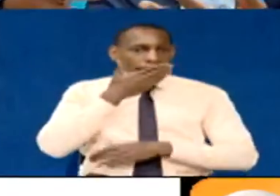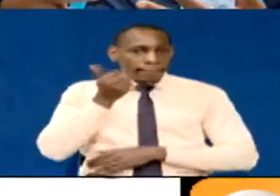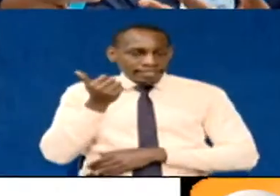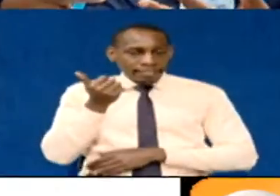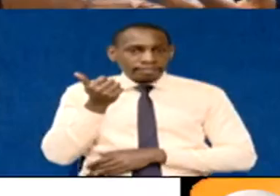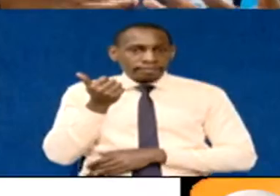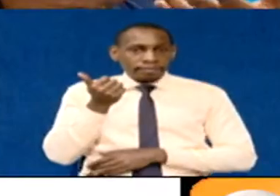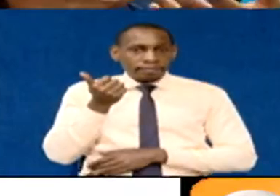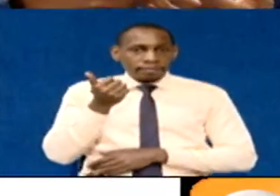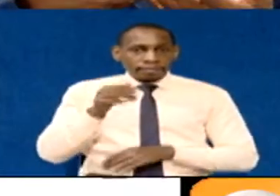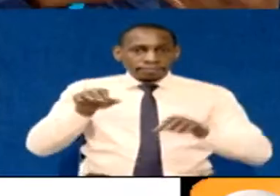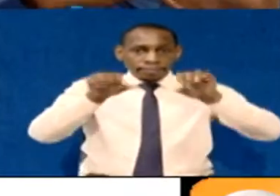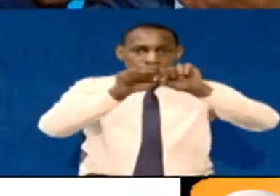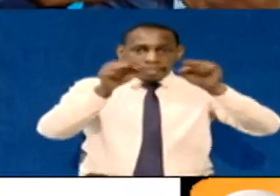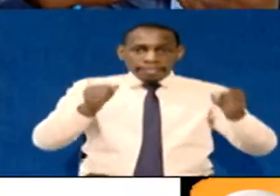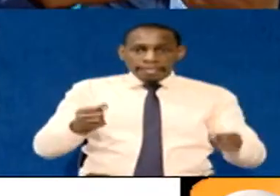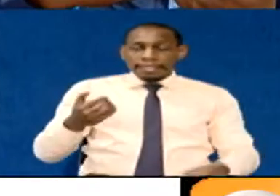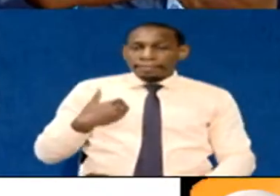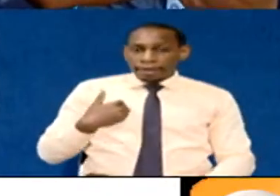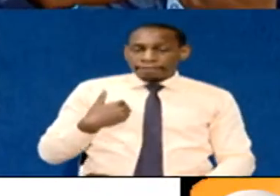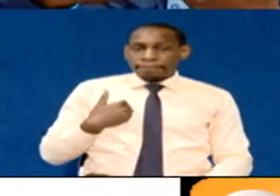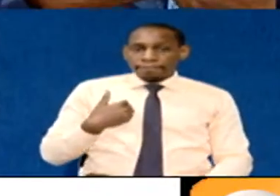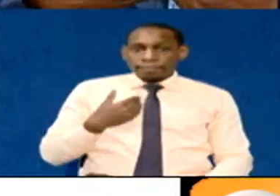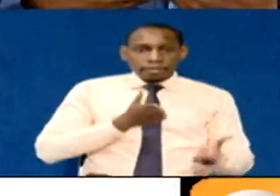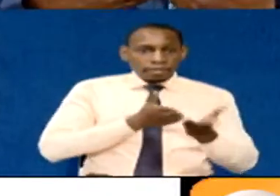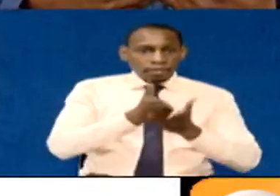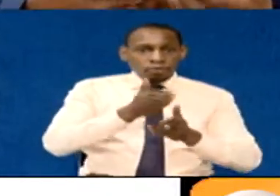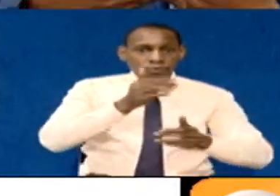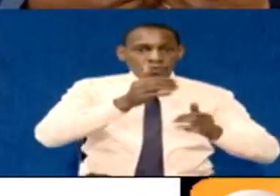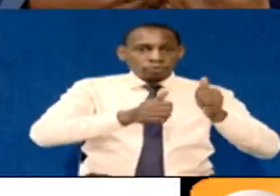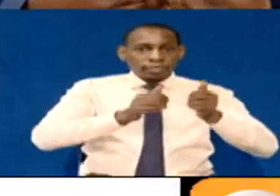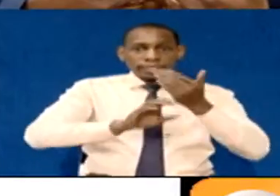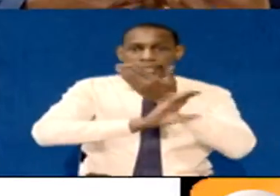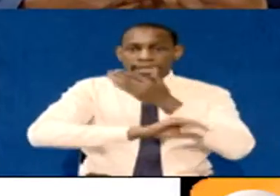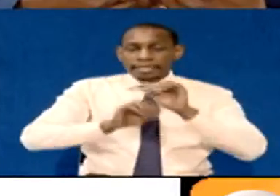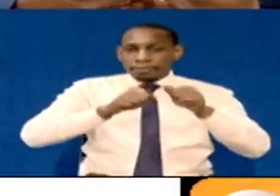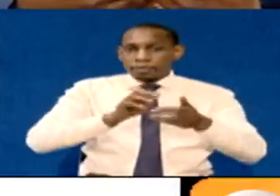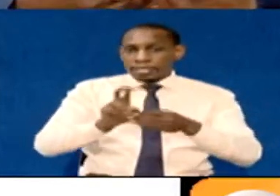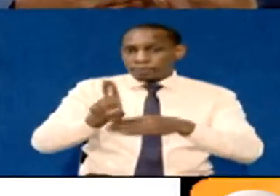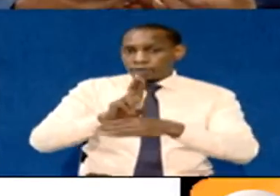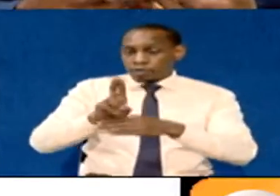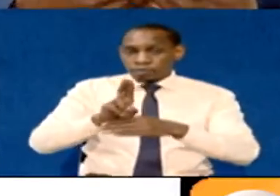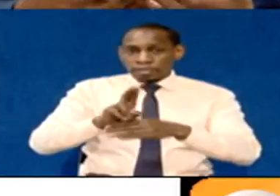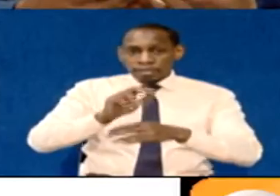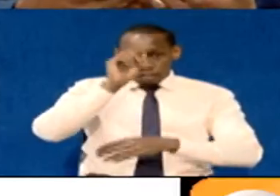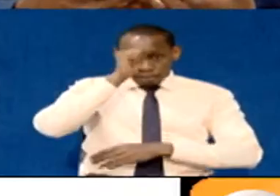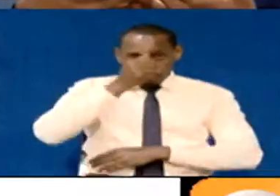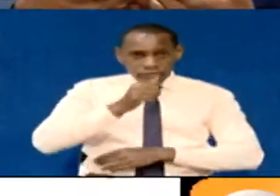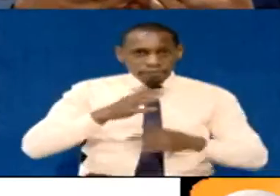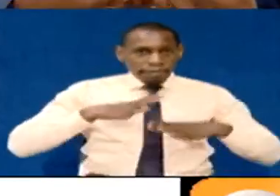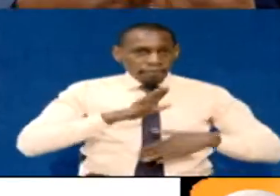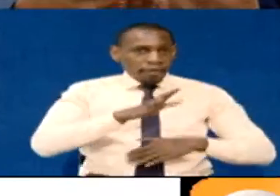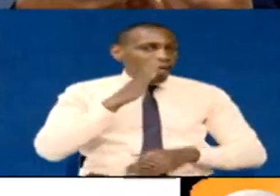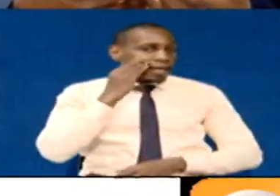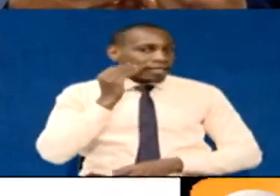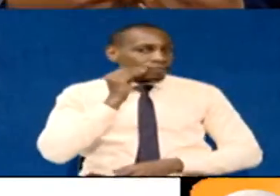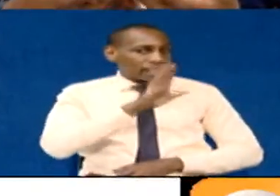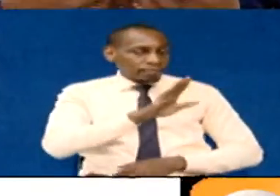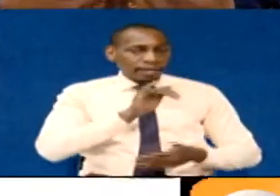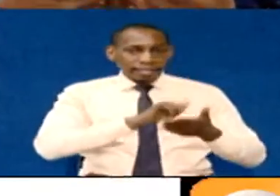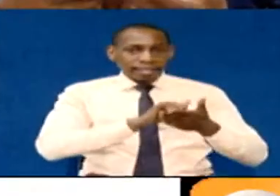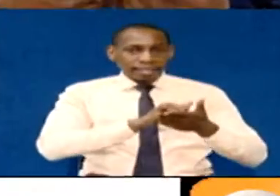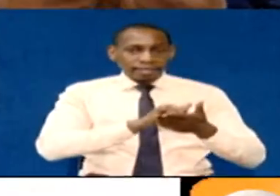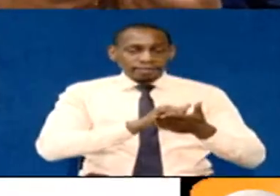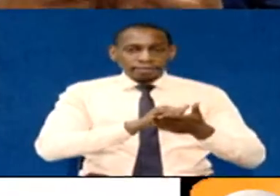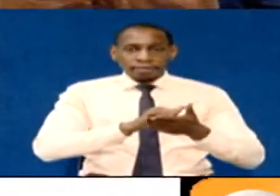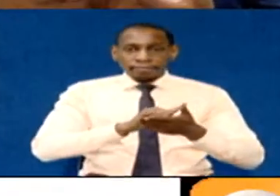had a system through which as a country, we tap into the wisdom of these people and their experience to make sure that